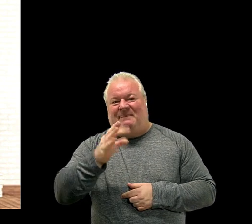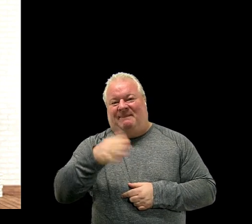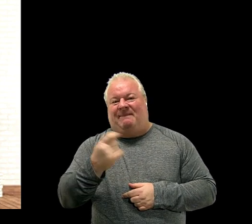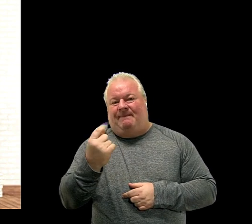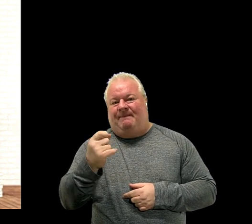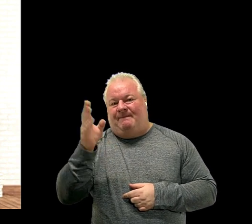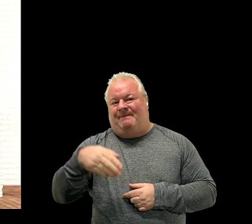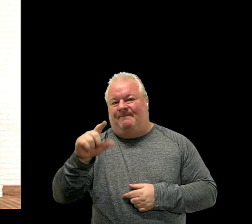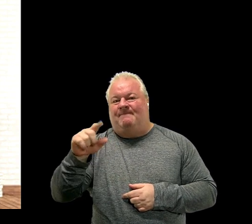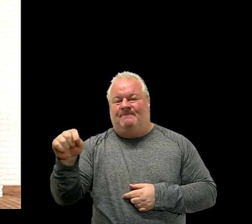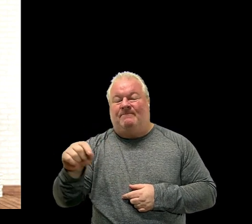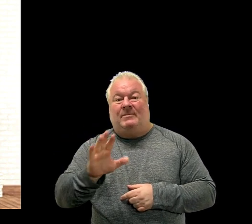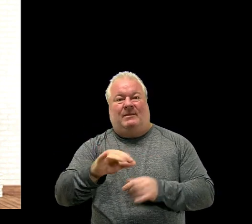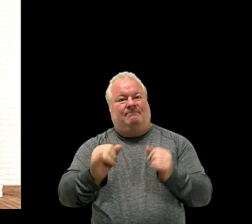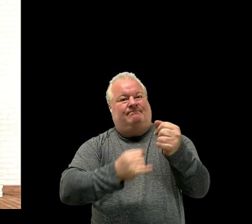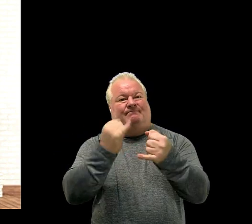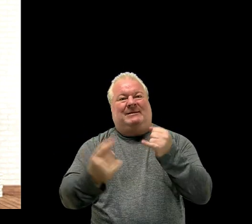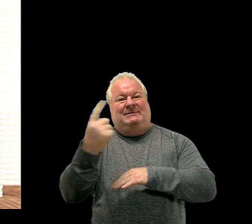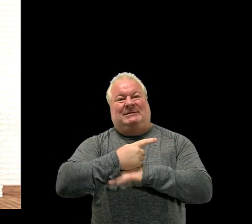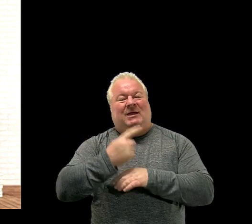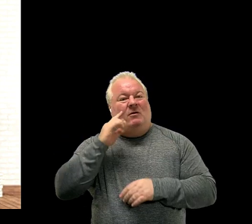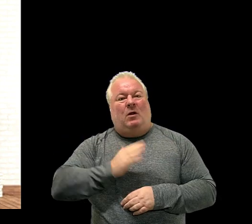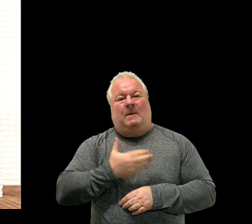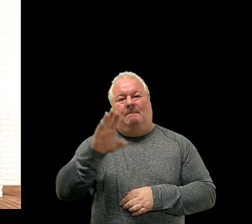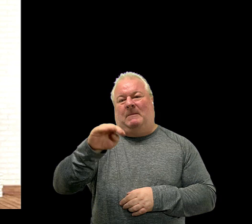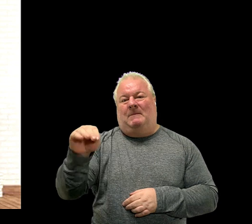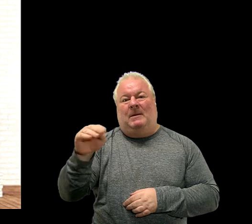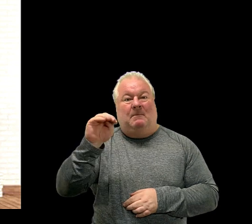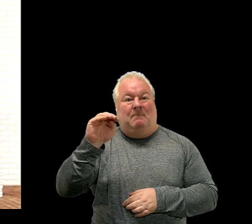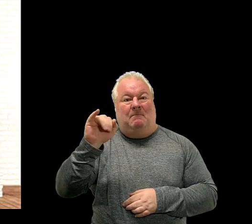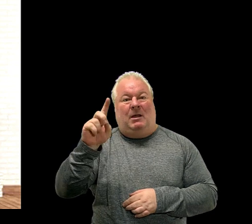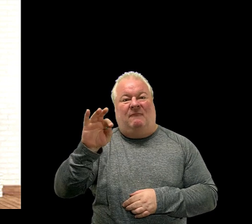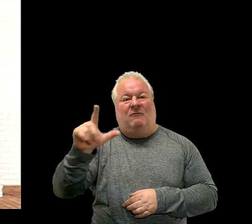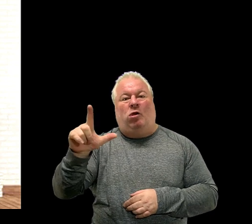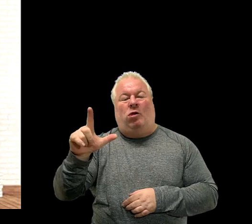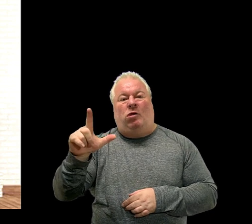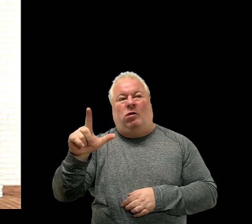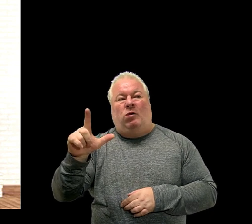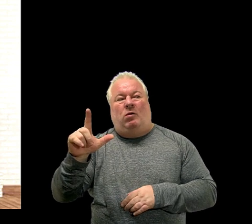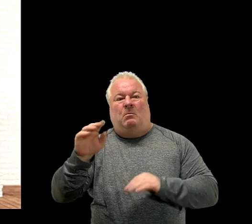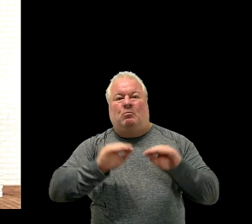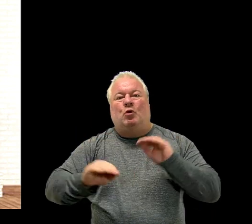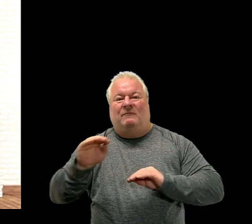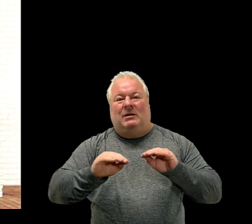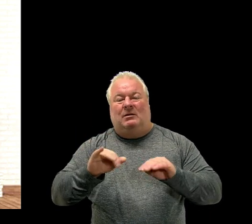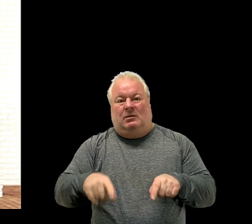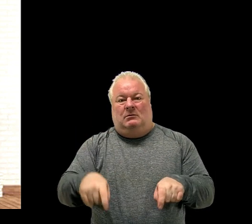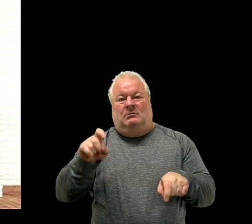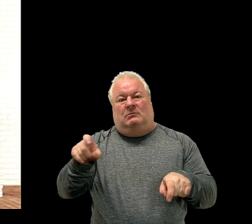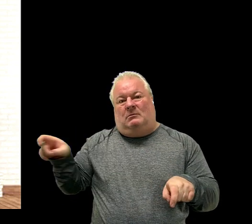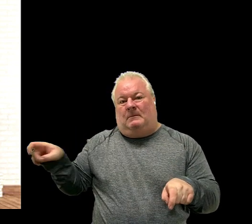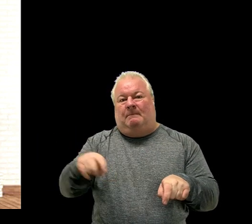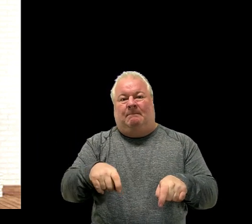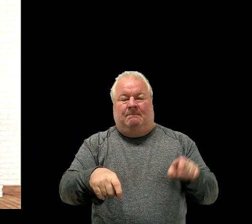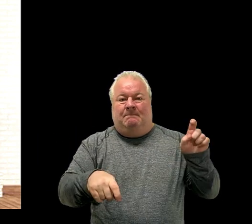Today's the last day for our mindful movement, the knee pose. I hope that you enjoyed it.